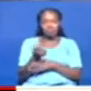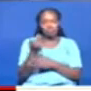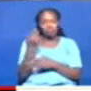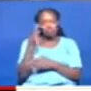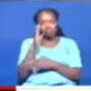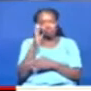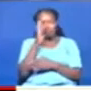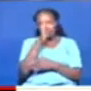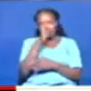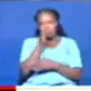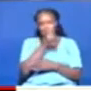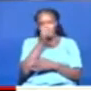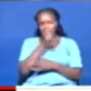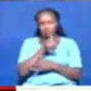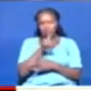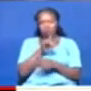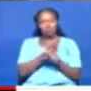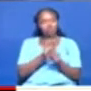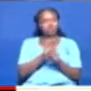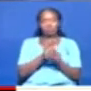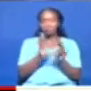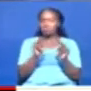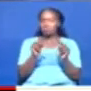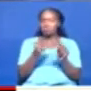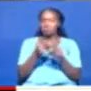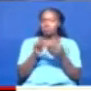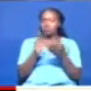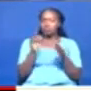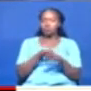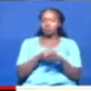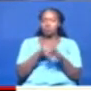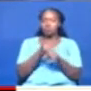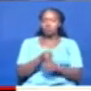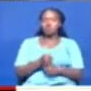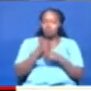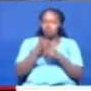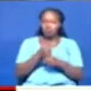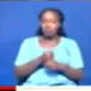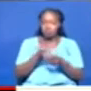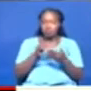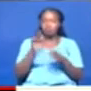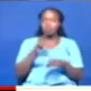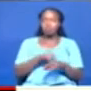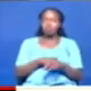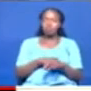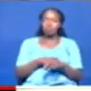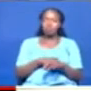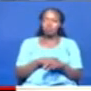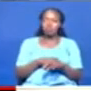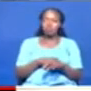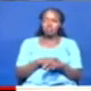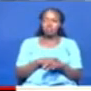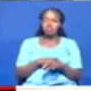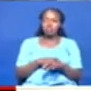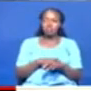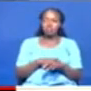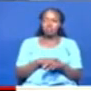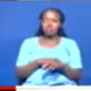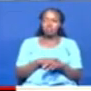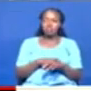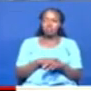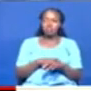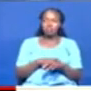just the more time you spend on the saddle, the more time you spend horse riding, the more time you spend on the wooden horse trying to practice